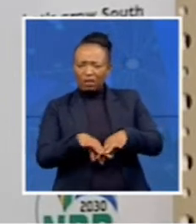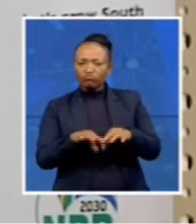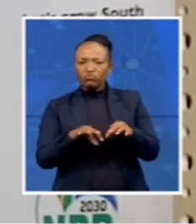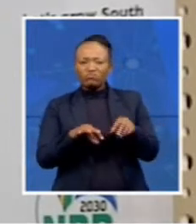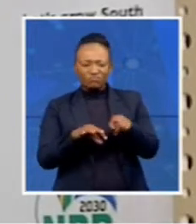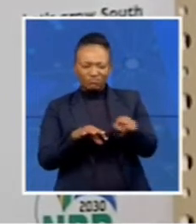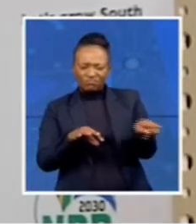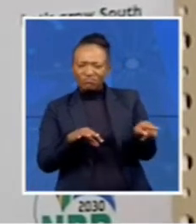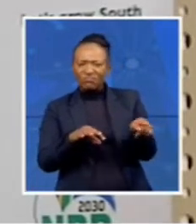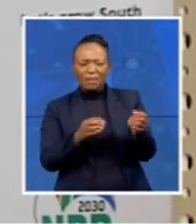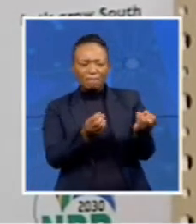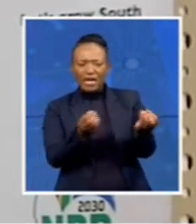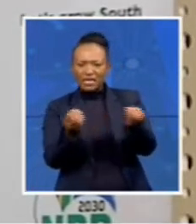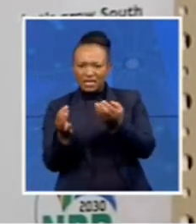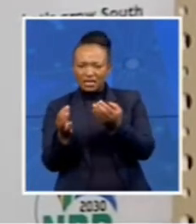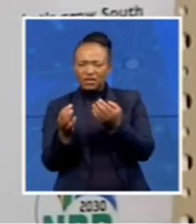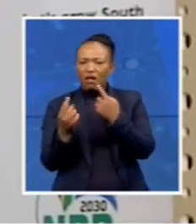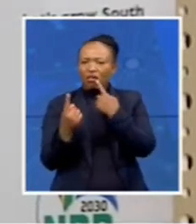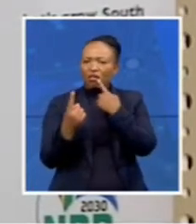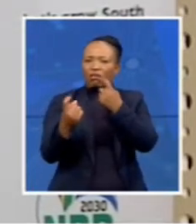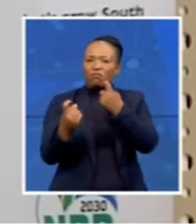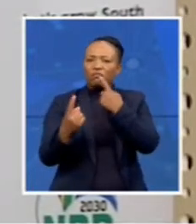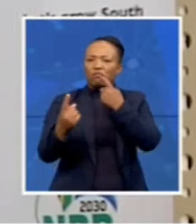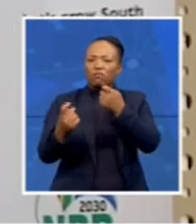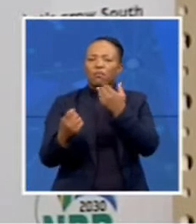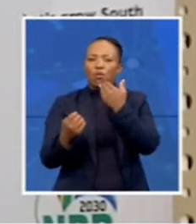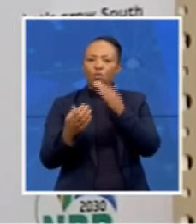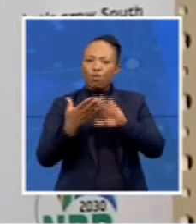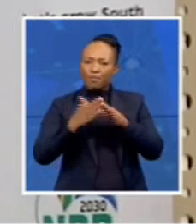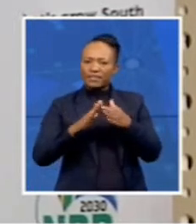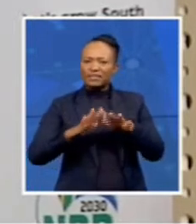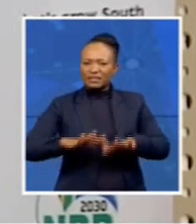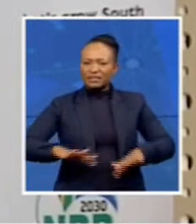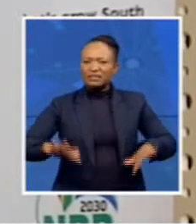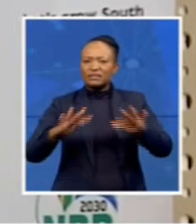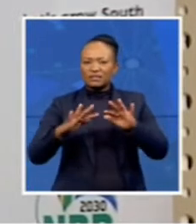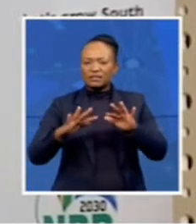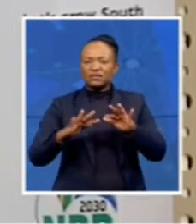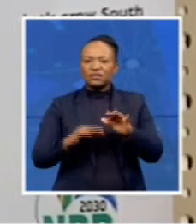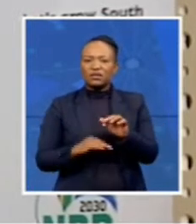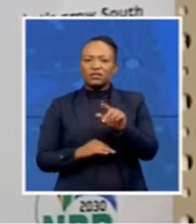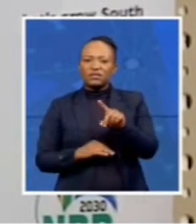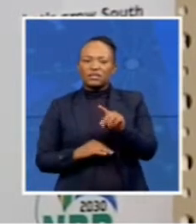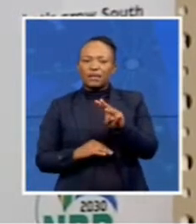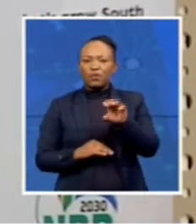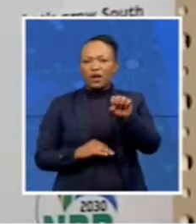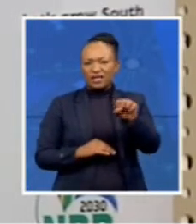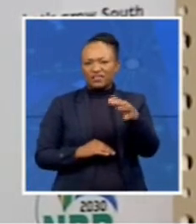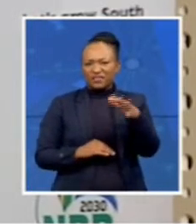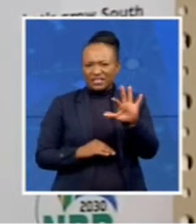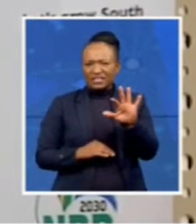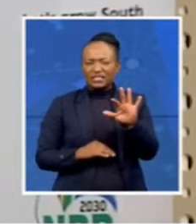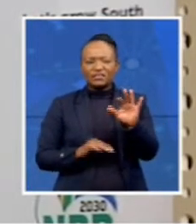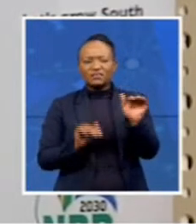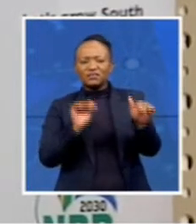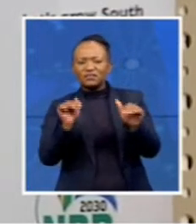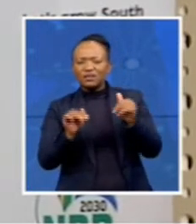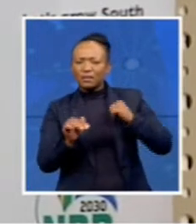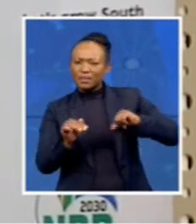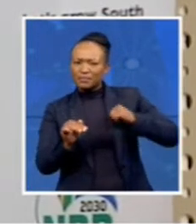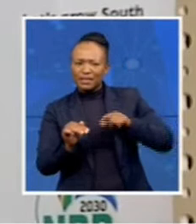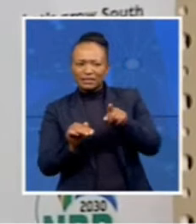Enforcement actions were taken by DWS against these municipalities, which were found to have violated the